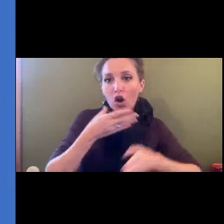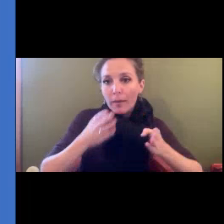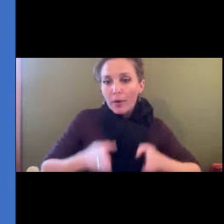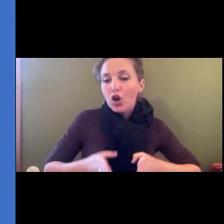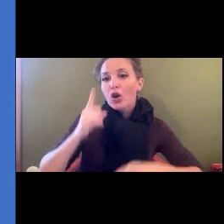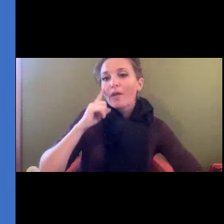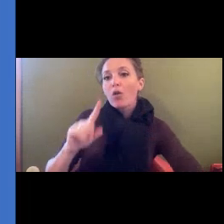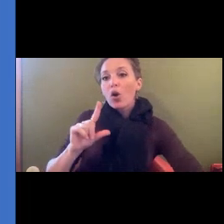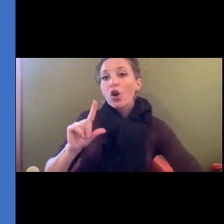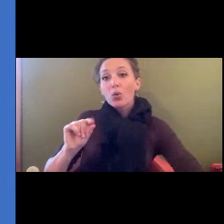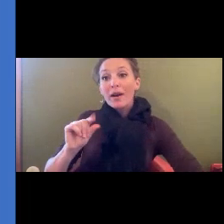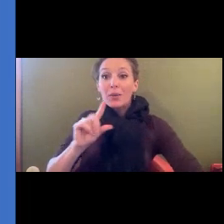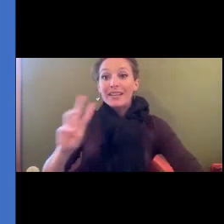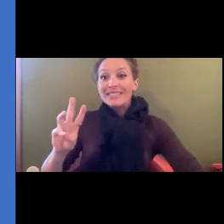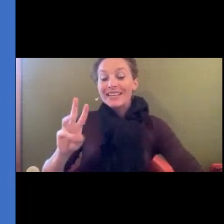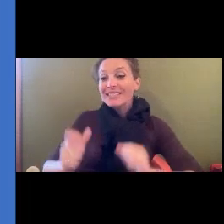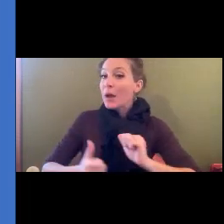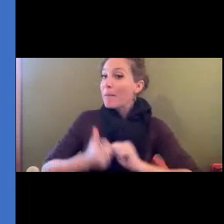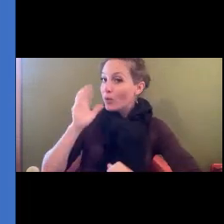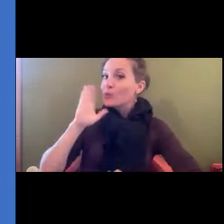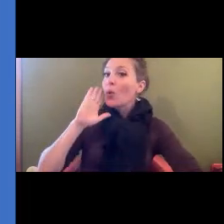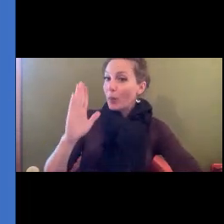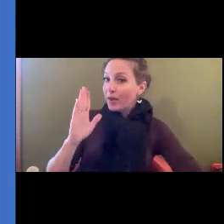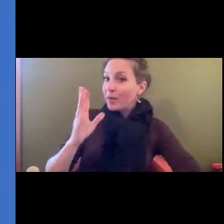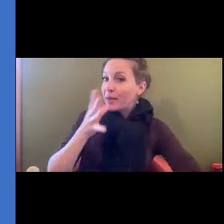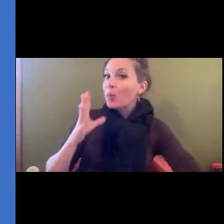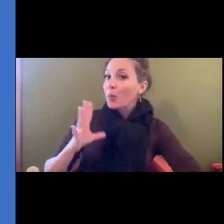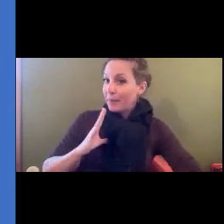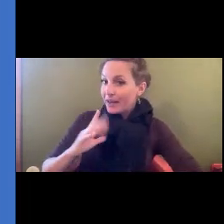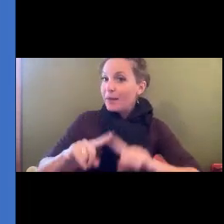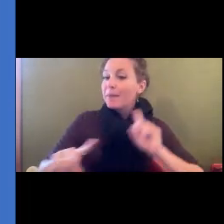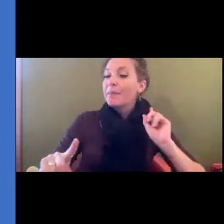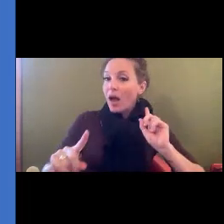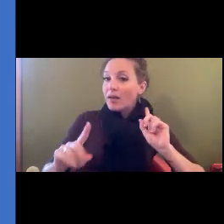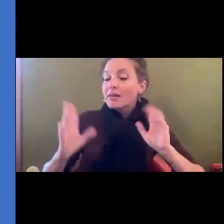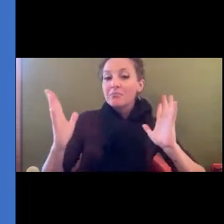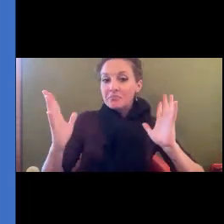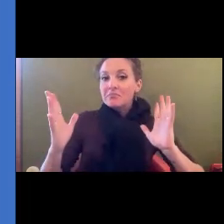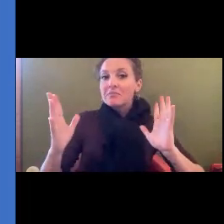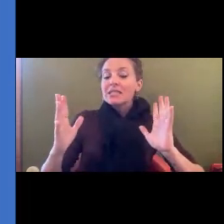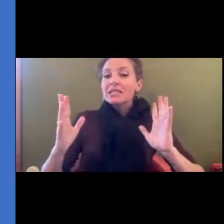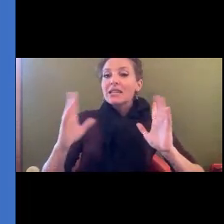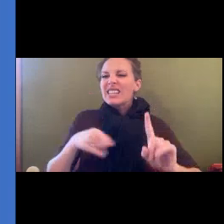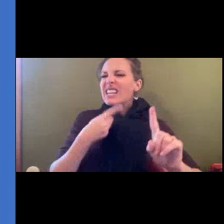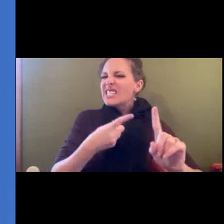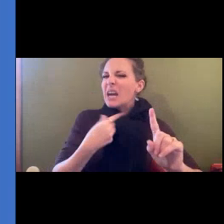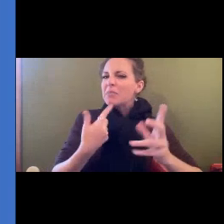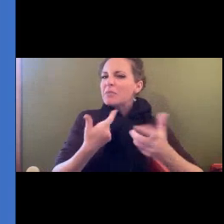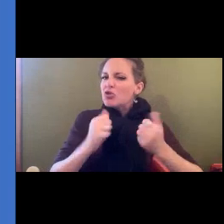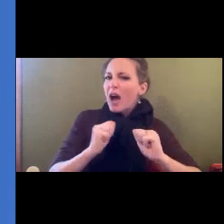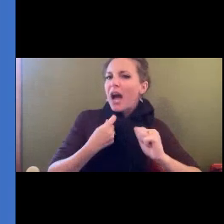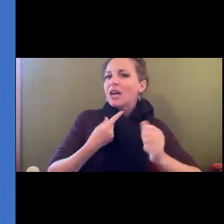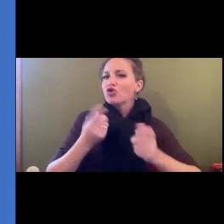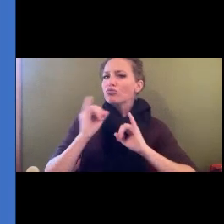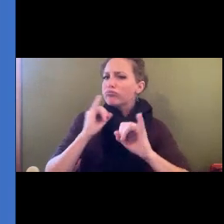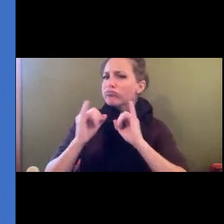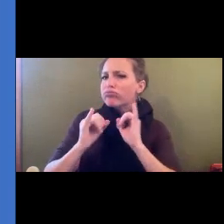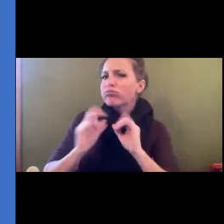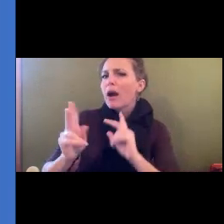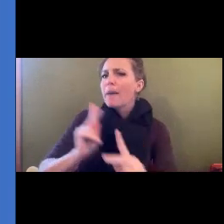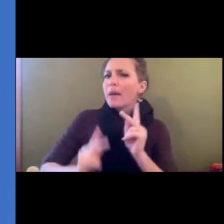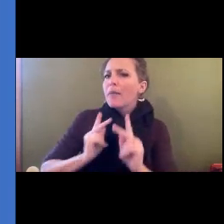largely be women. But it's an attempt to interview people and tell their